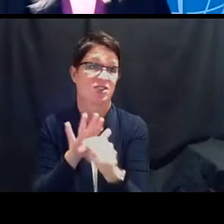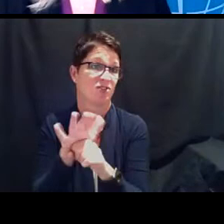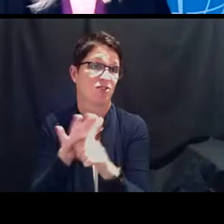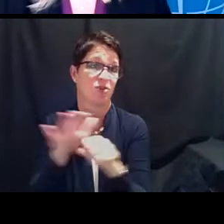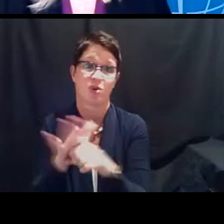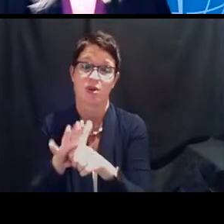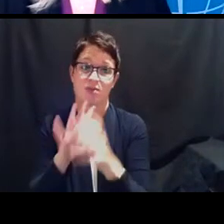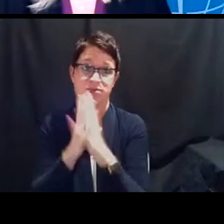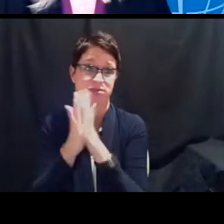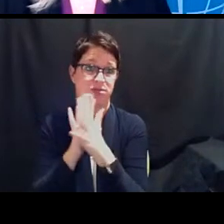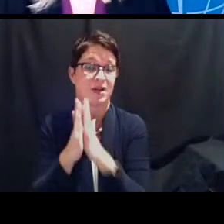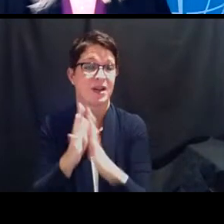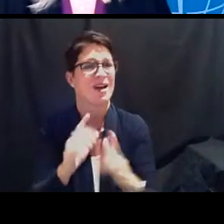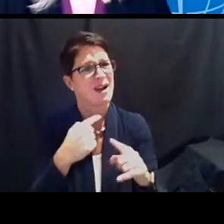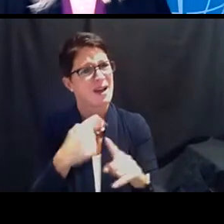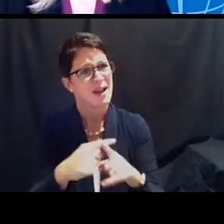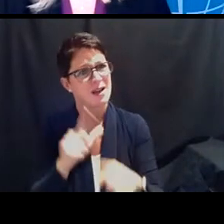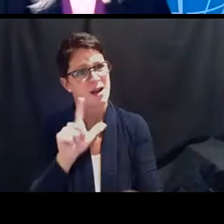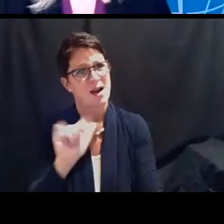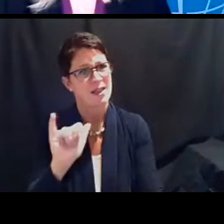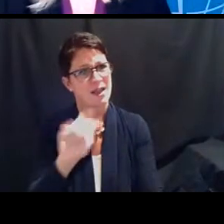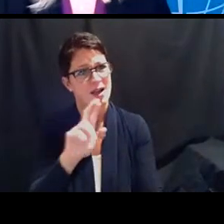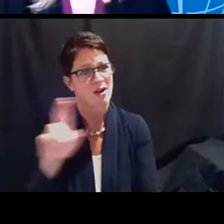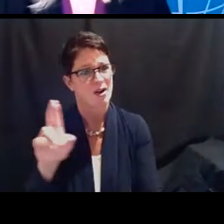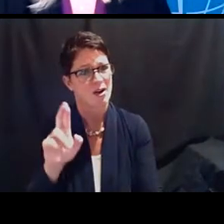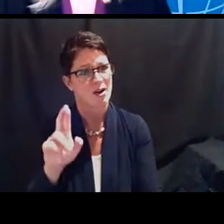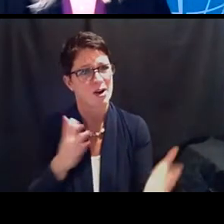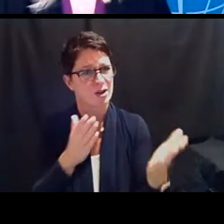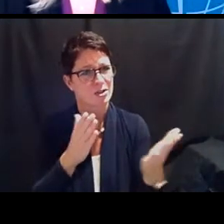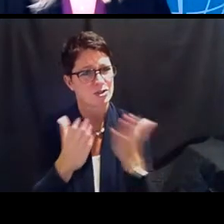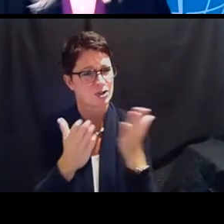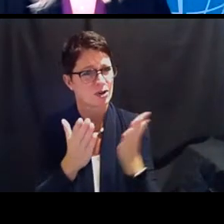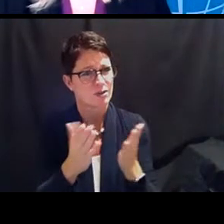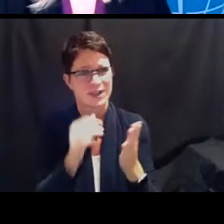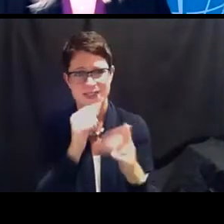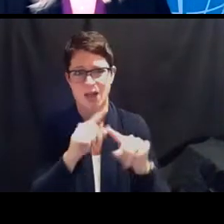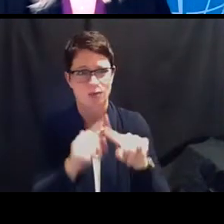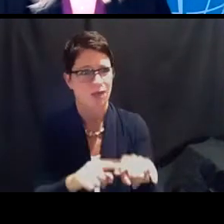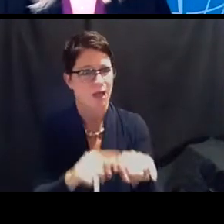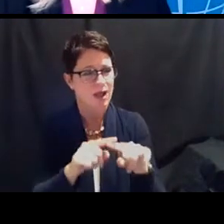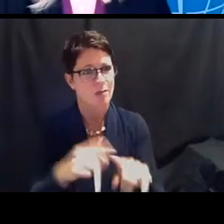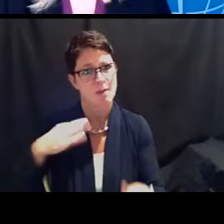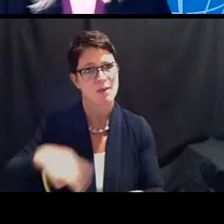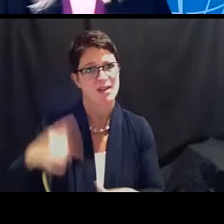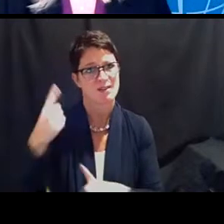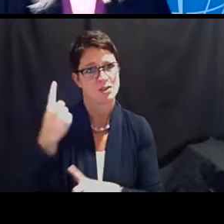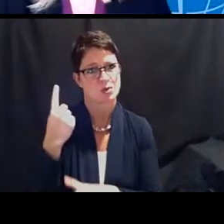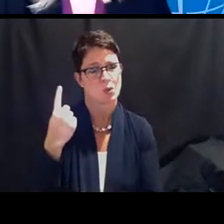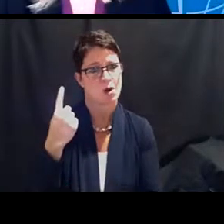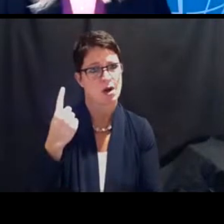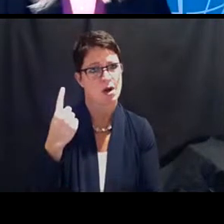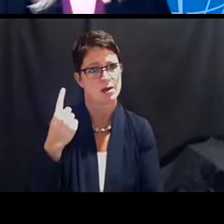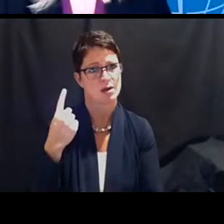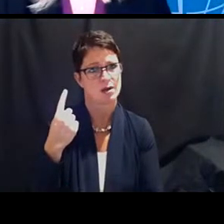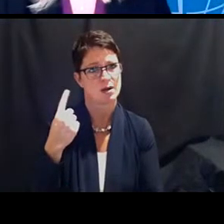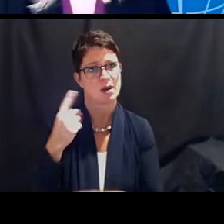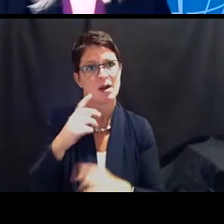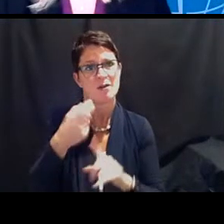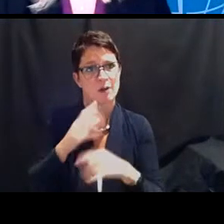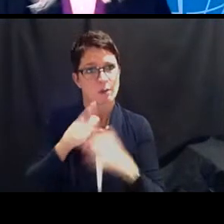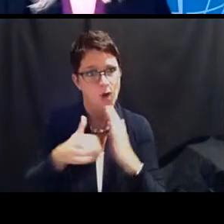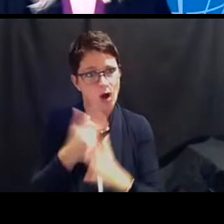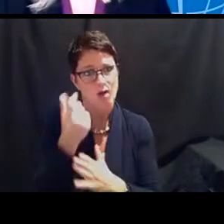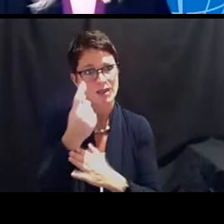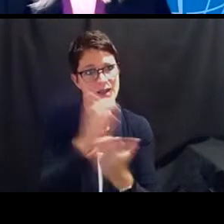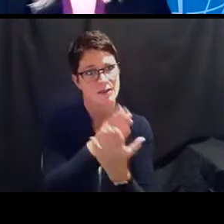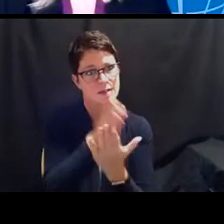have an unreliable Long Island Railroad service that only benefits one of 11 branches.